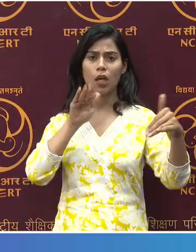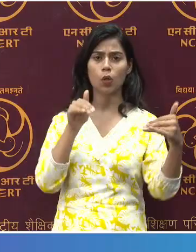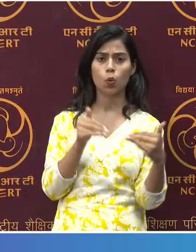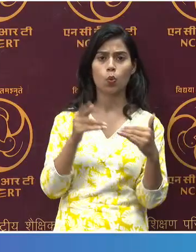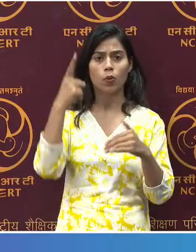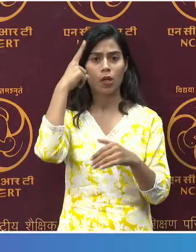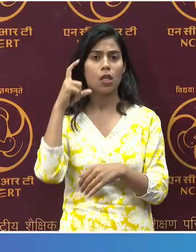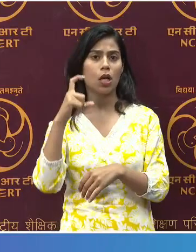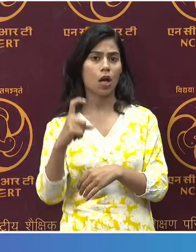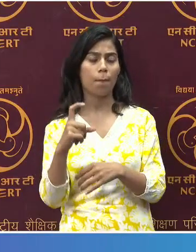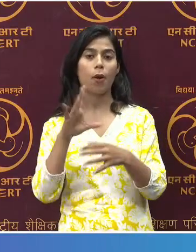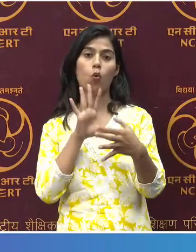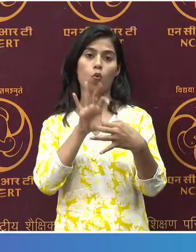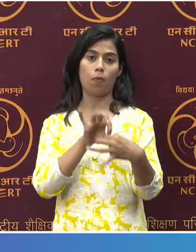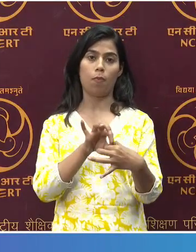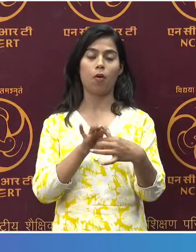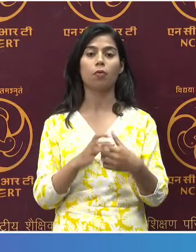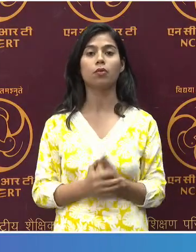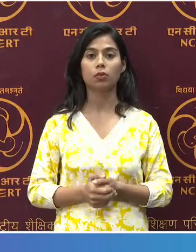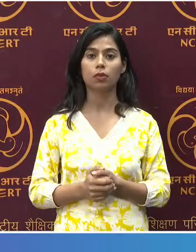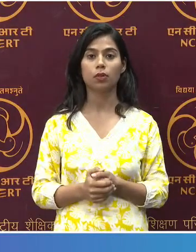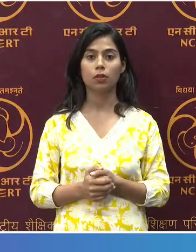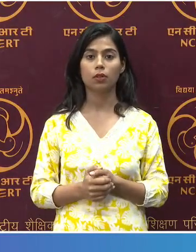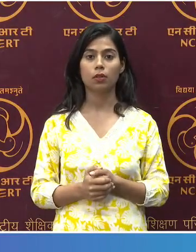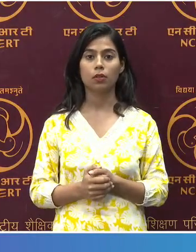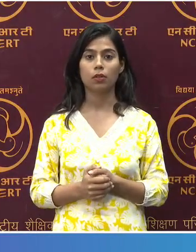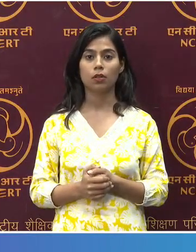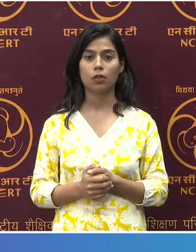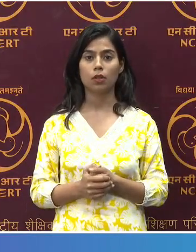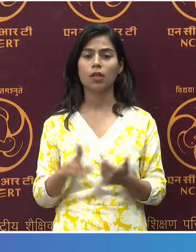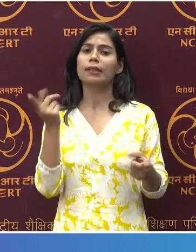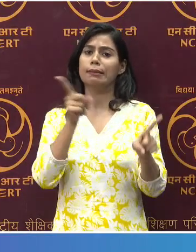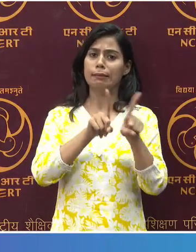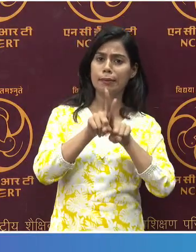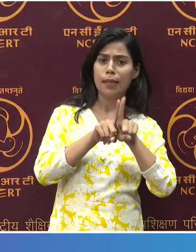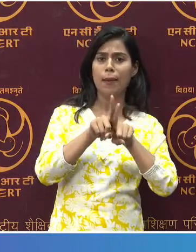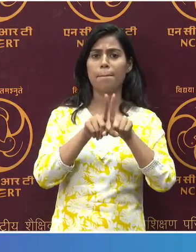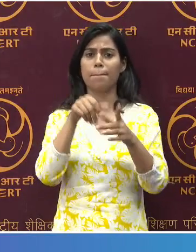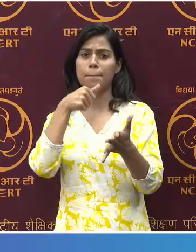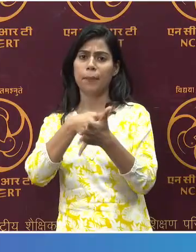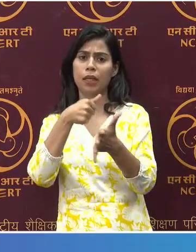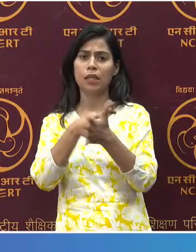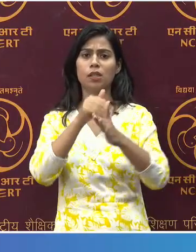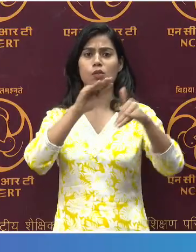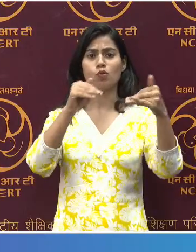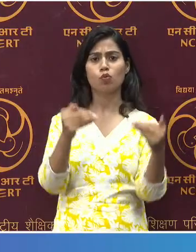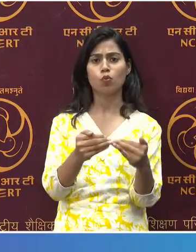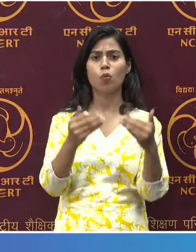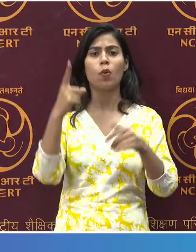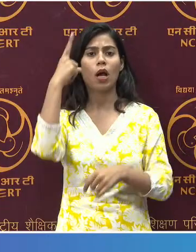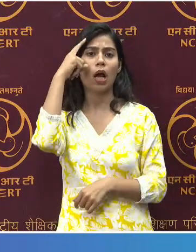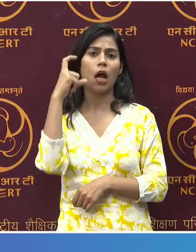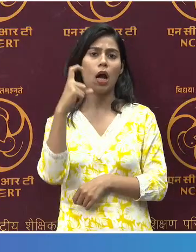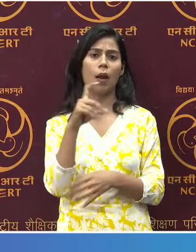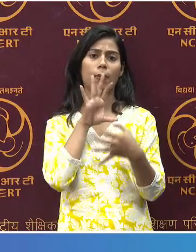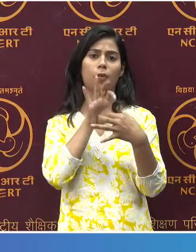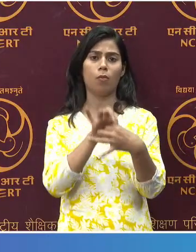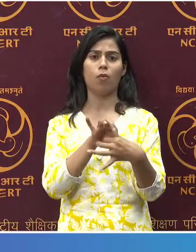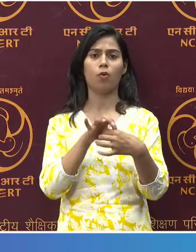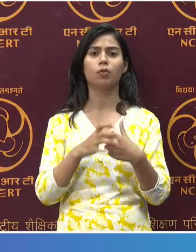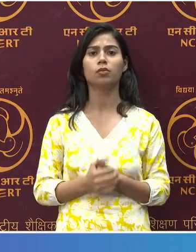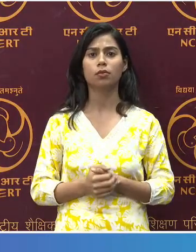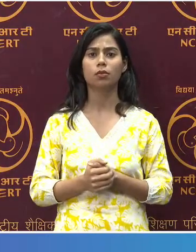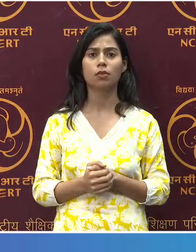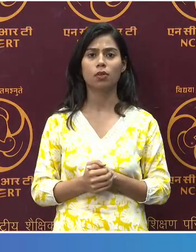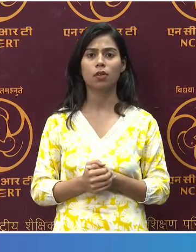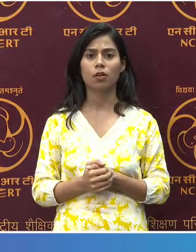carbon and its compounds, and we have taken also many examples and basic introduction of carbon compounds will be there. After